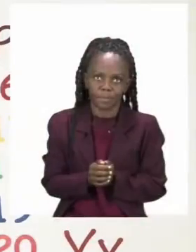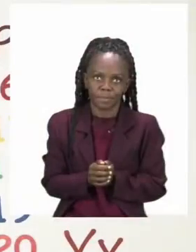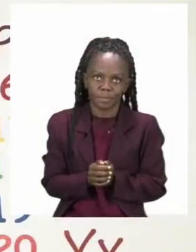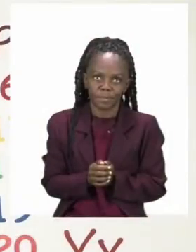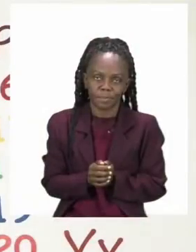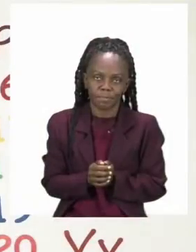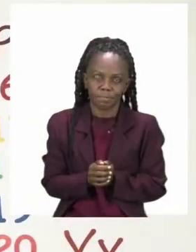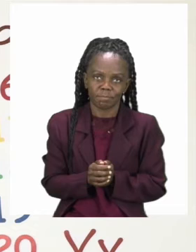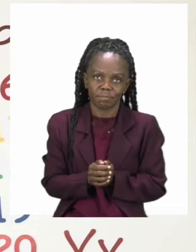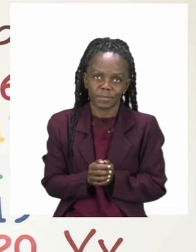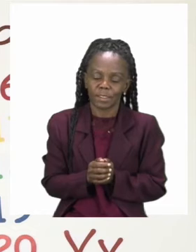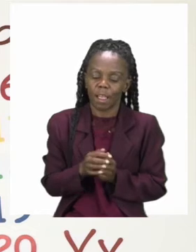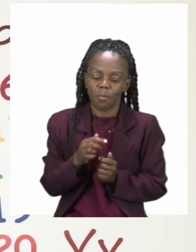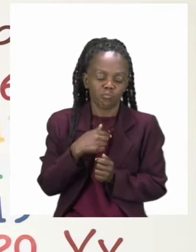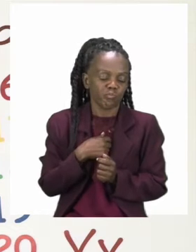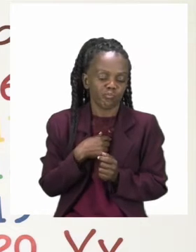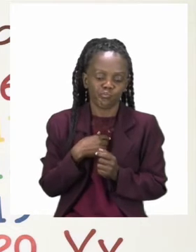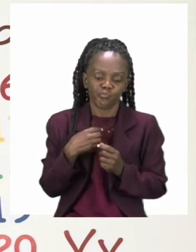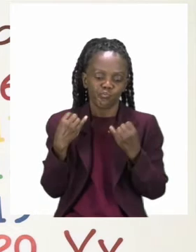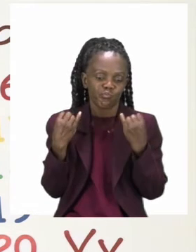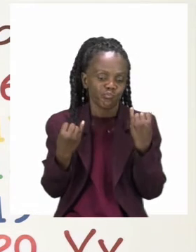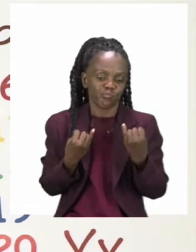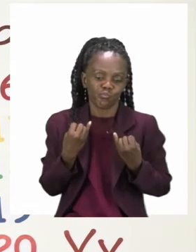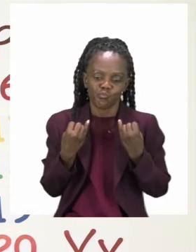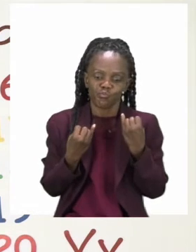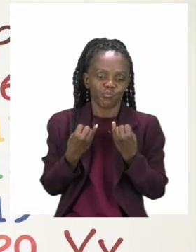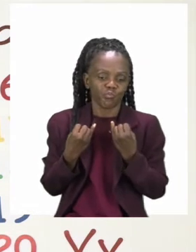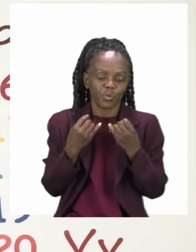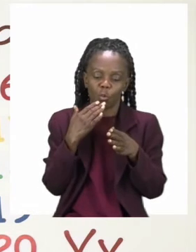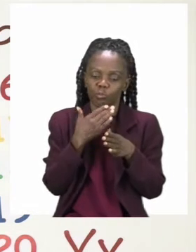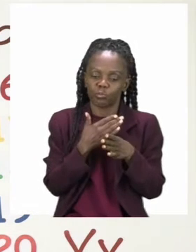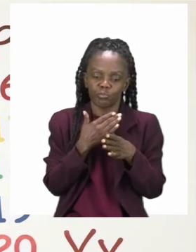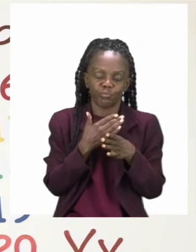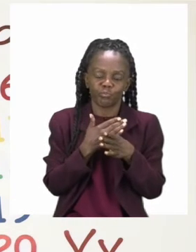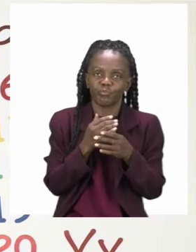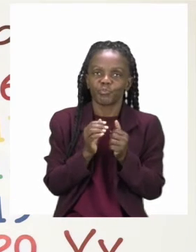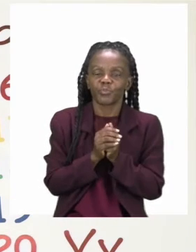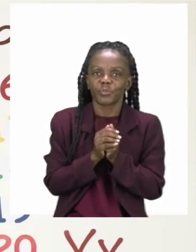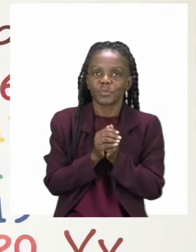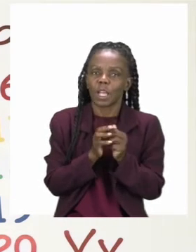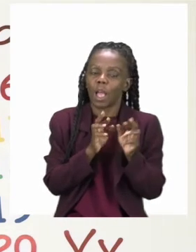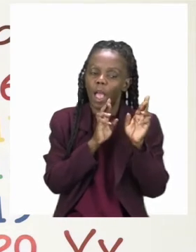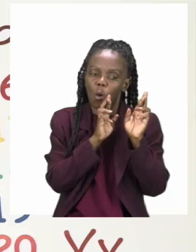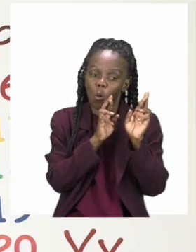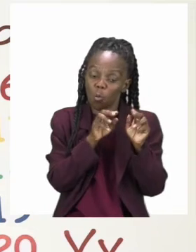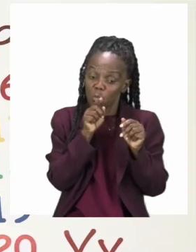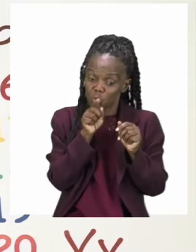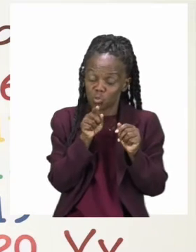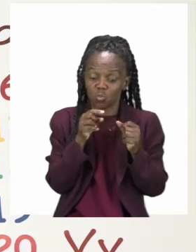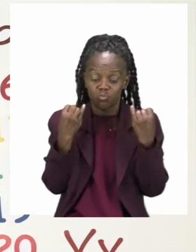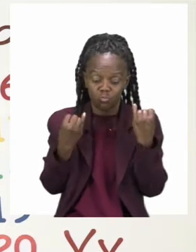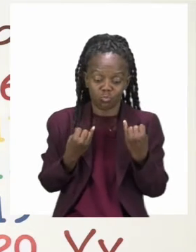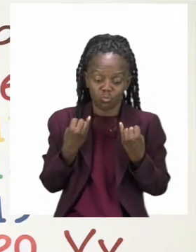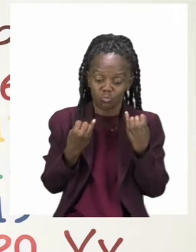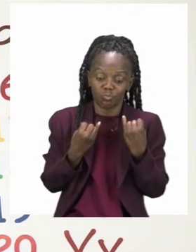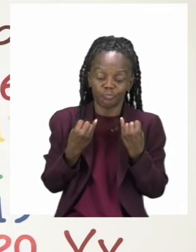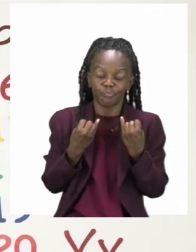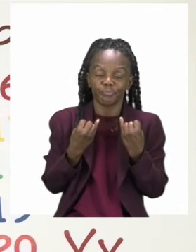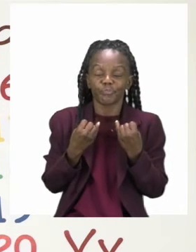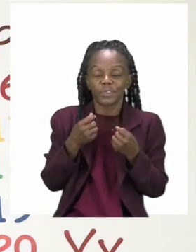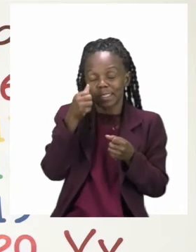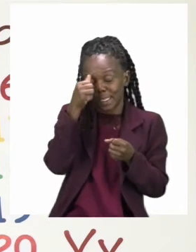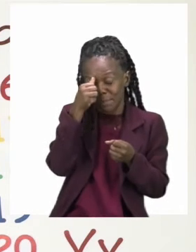speaking. So, without breathing, humans and animals can't survive. That's right. Your ears allow you to hear